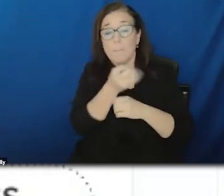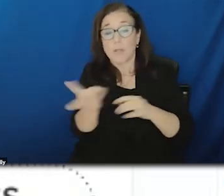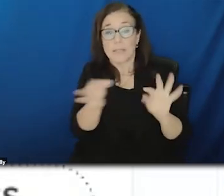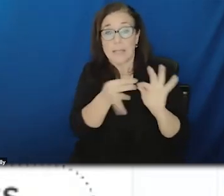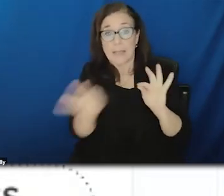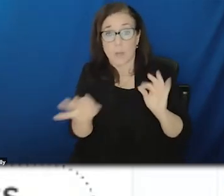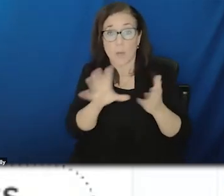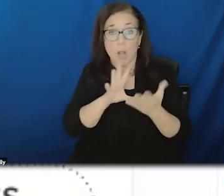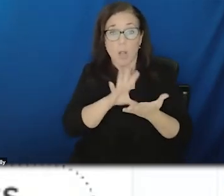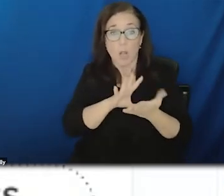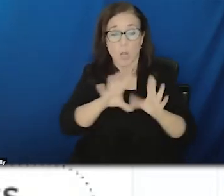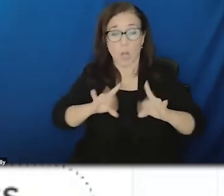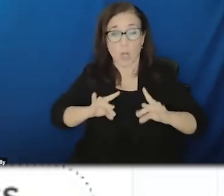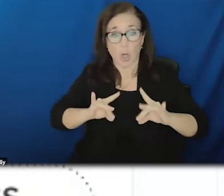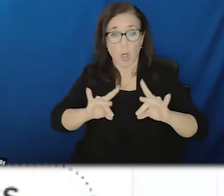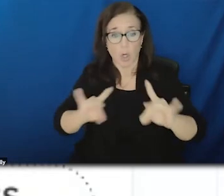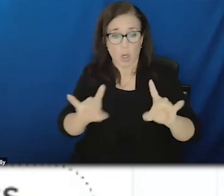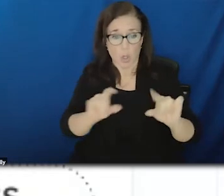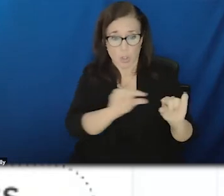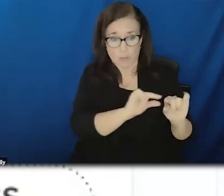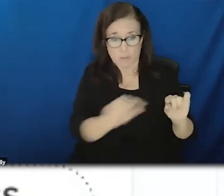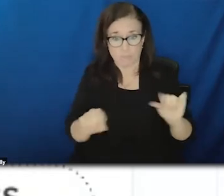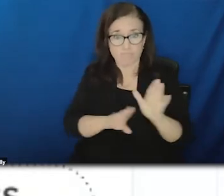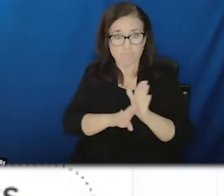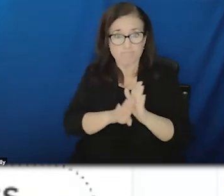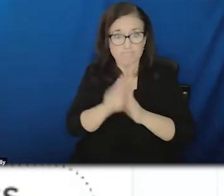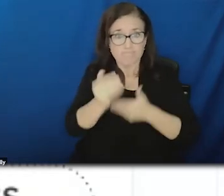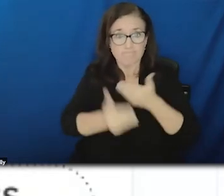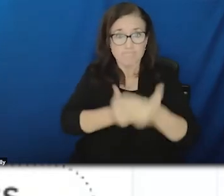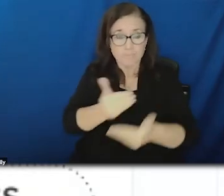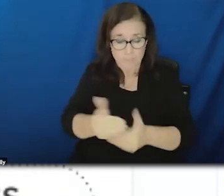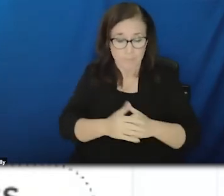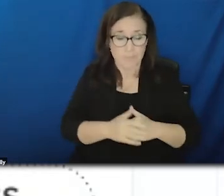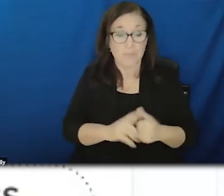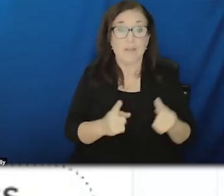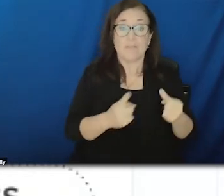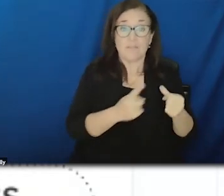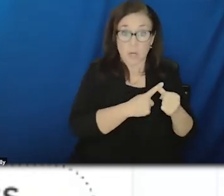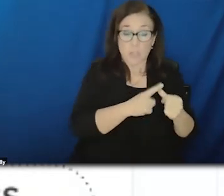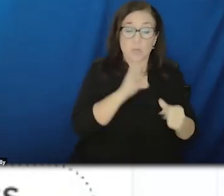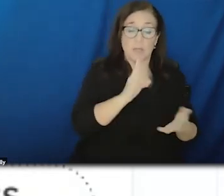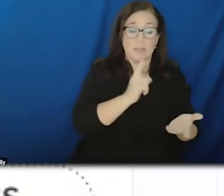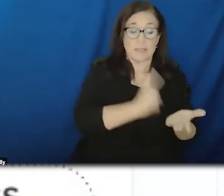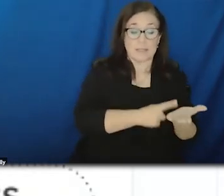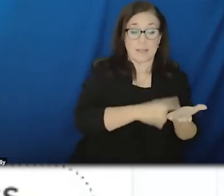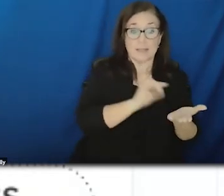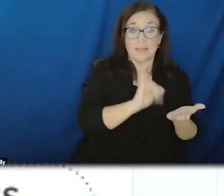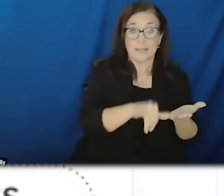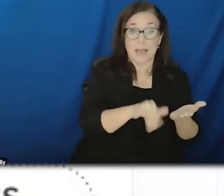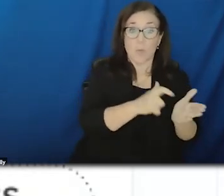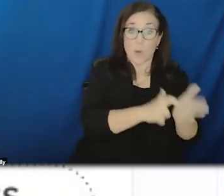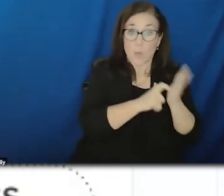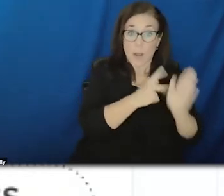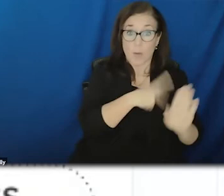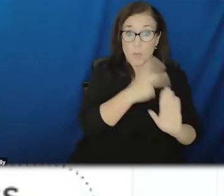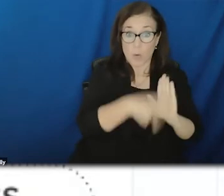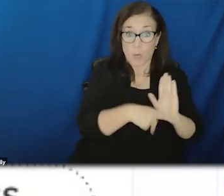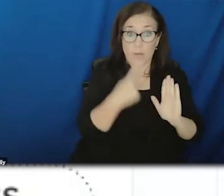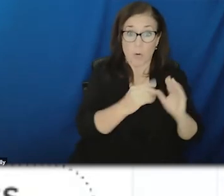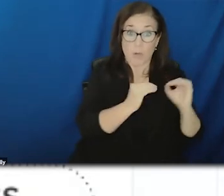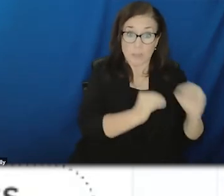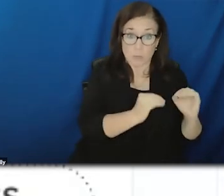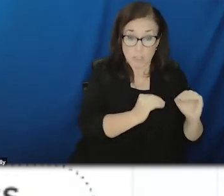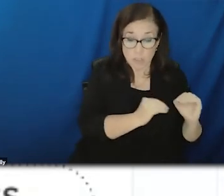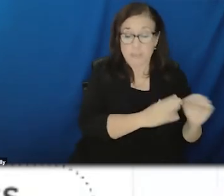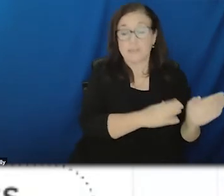First, let's talk about the required program of instruction, and then we'll talk about the gold standard program for emergent multilingual